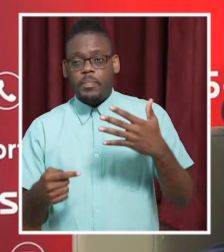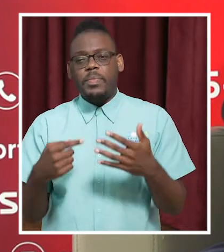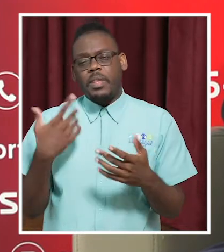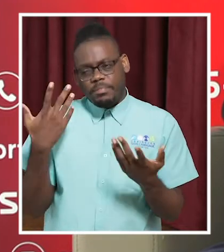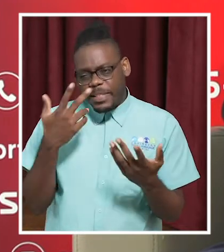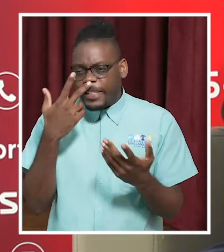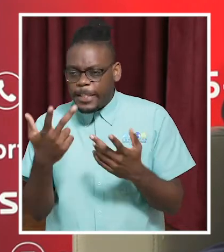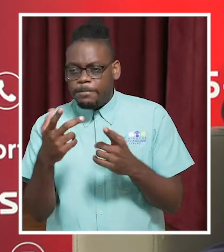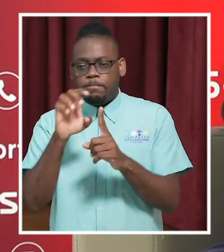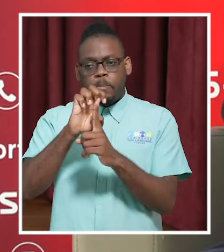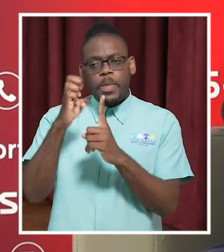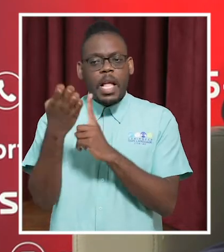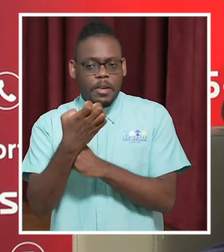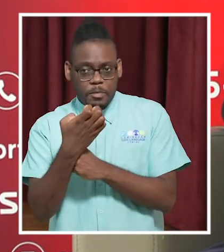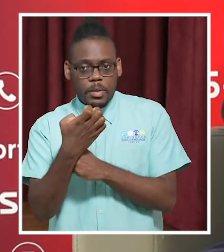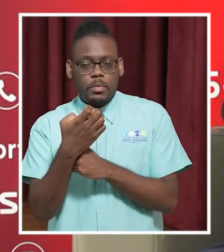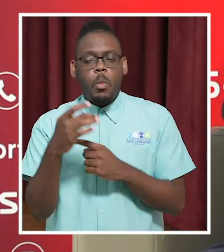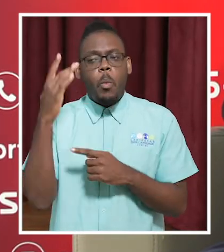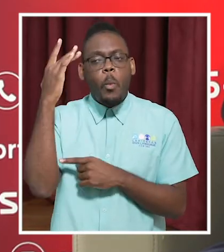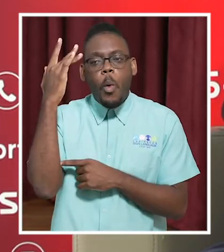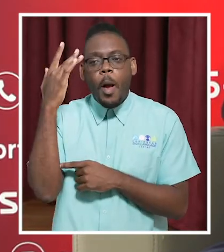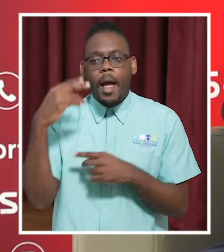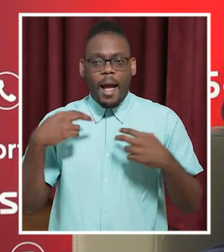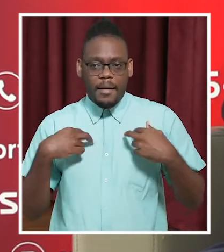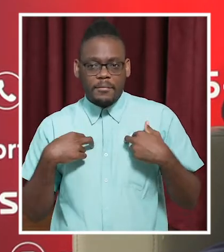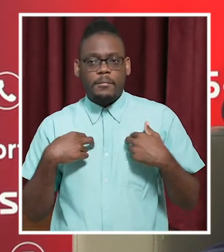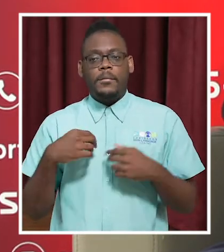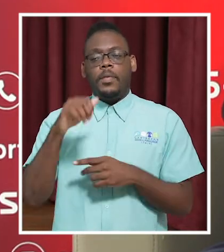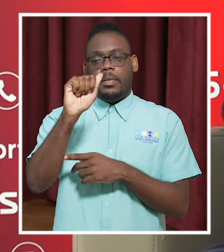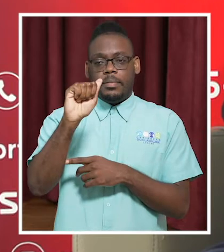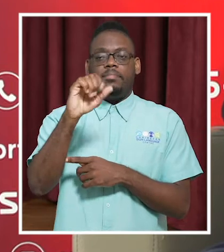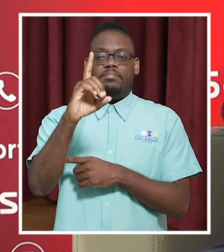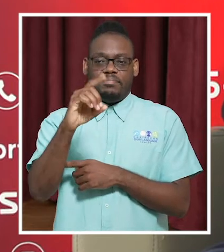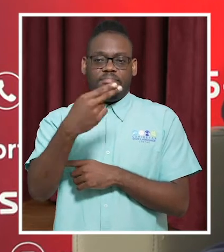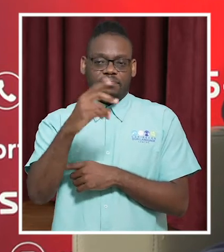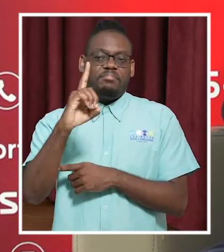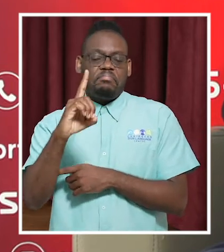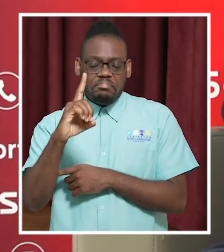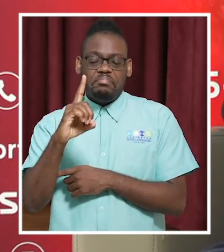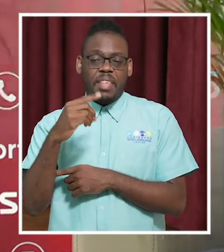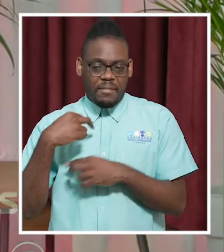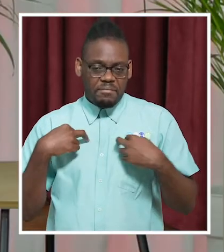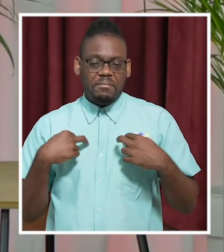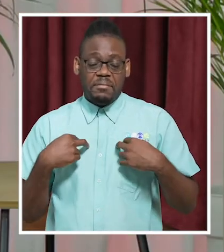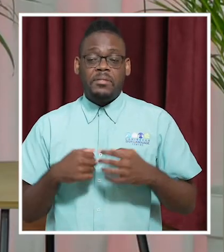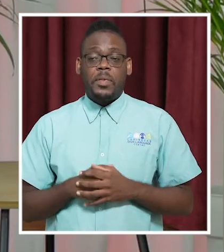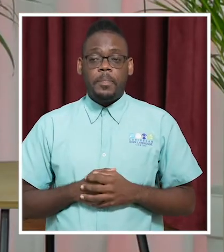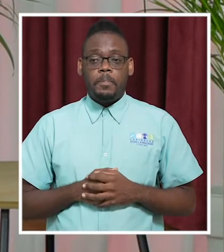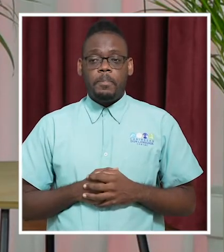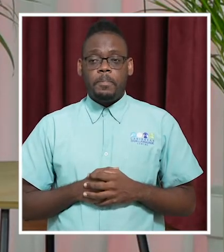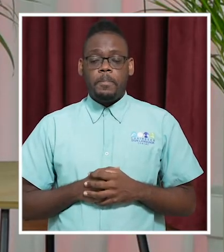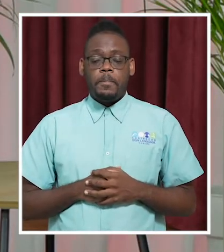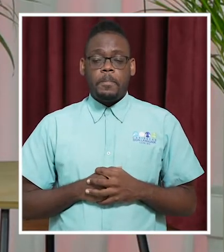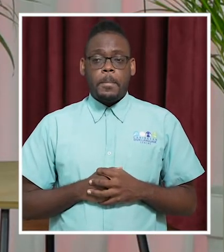environmental conditions that would predispose children to having that problem. Okay. And is there